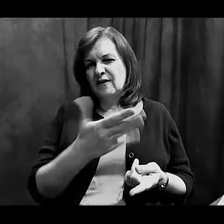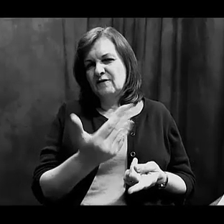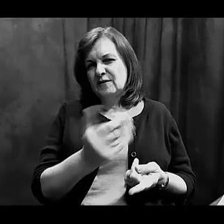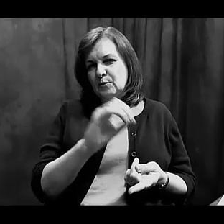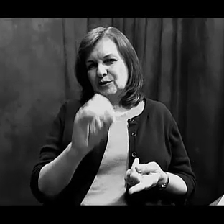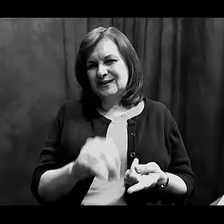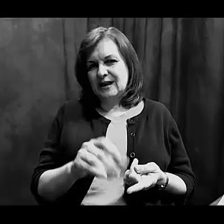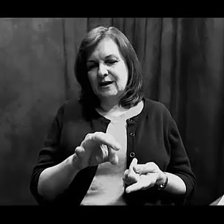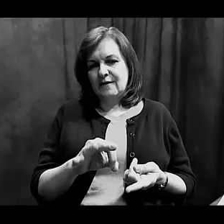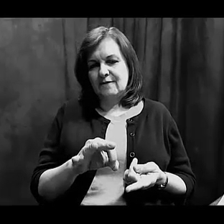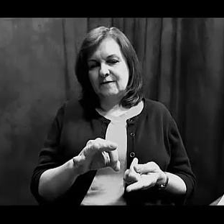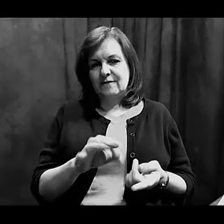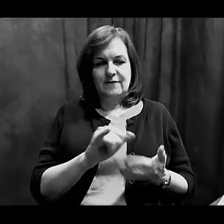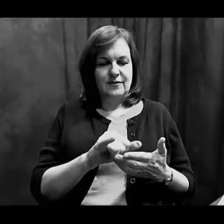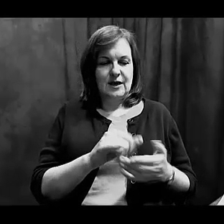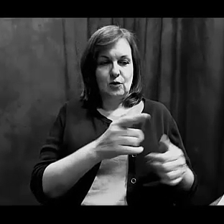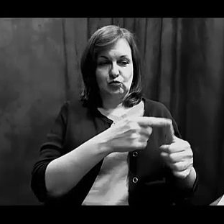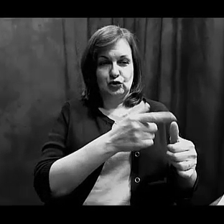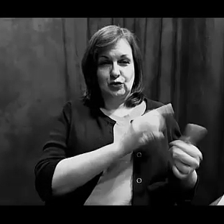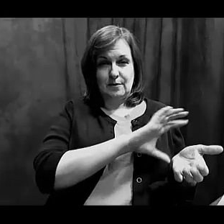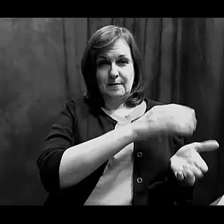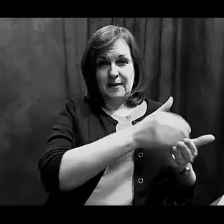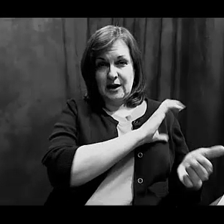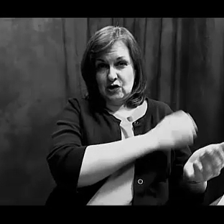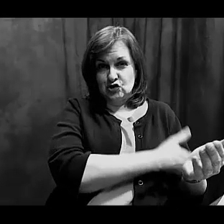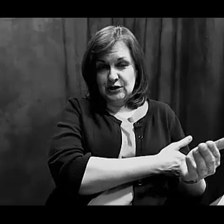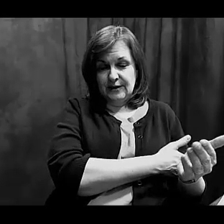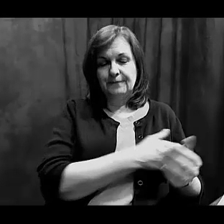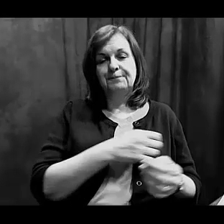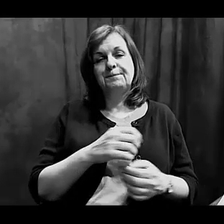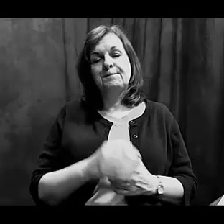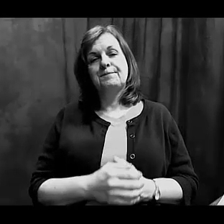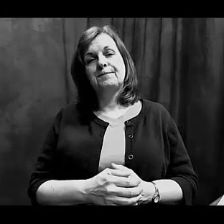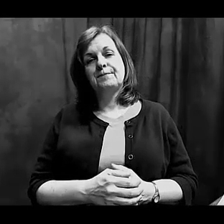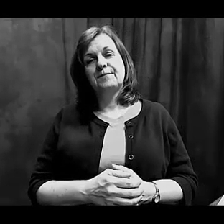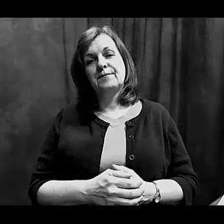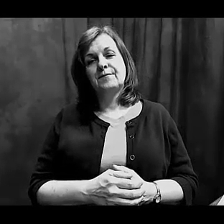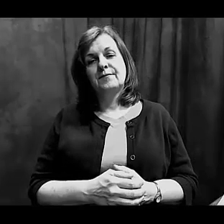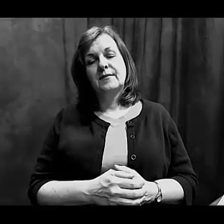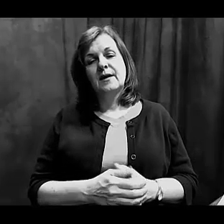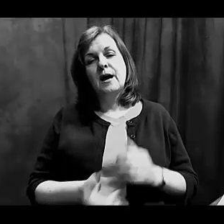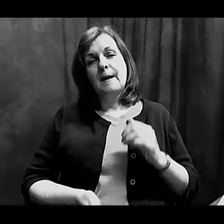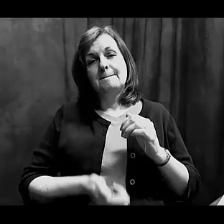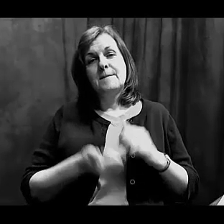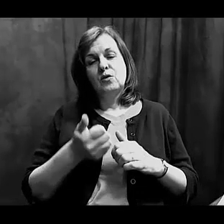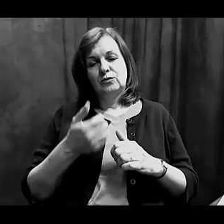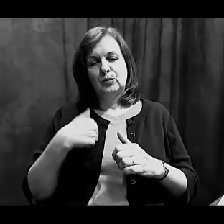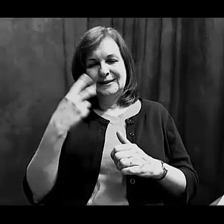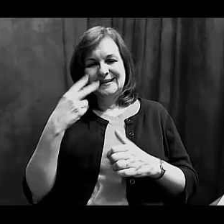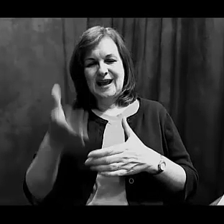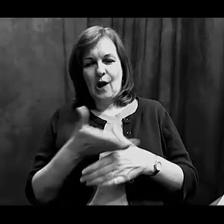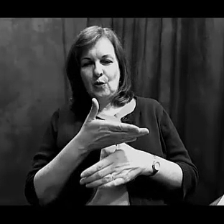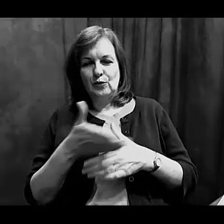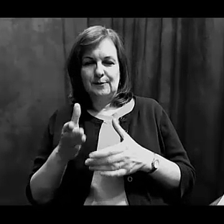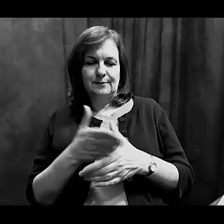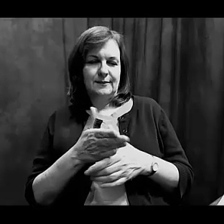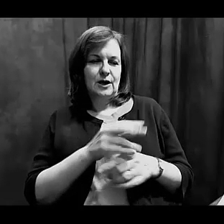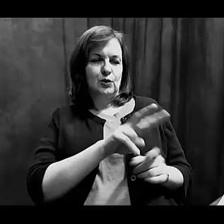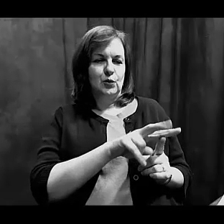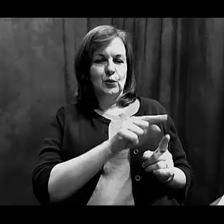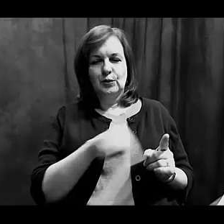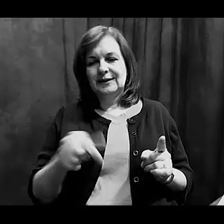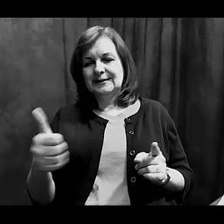that roughly 15% in some cases for efficient consumers. Others, we look typically at a 2